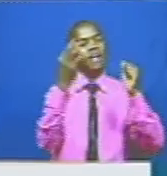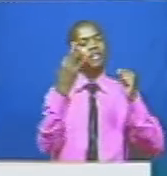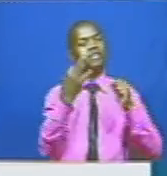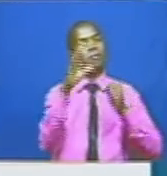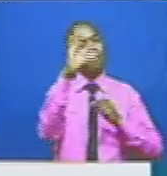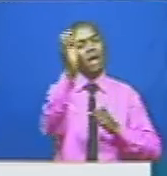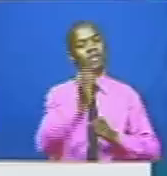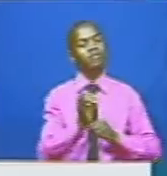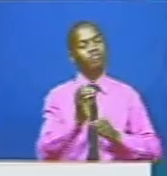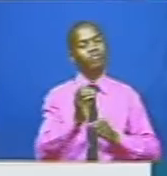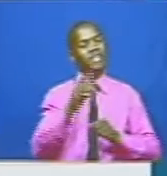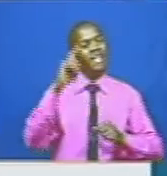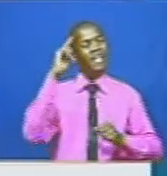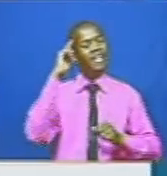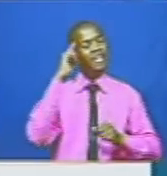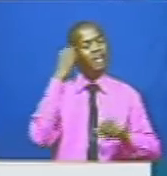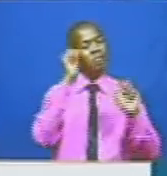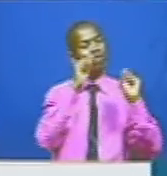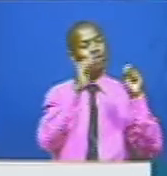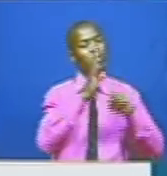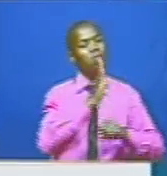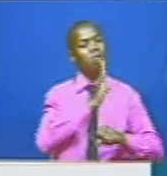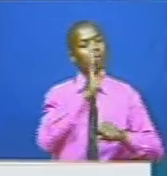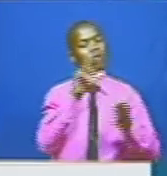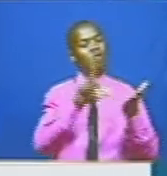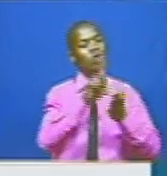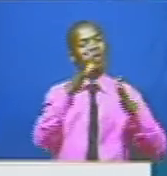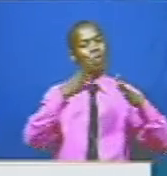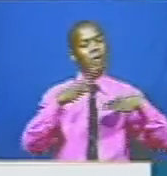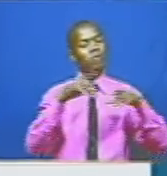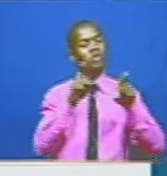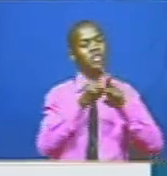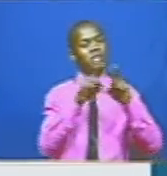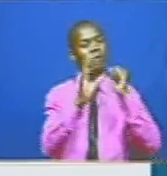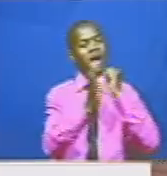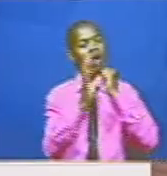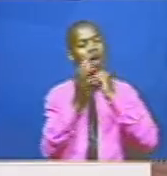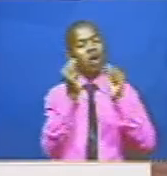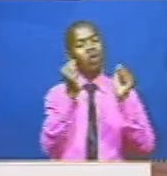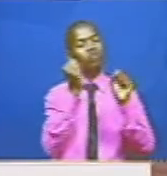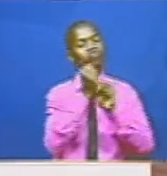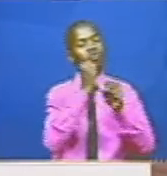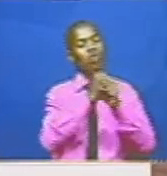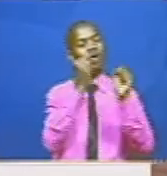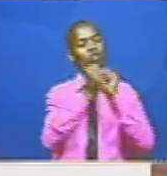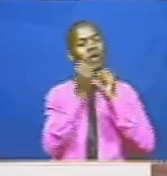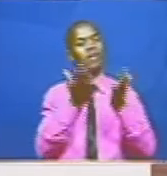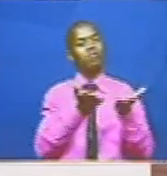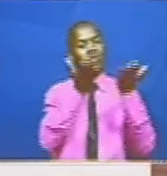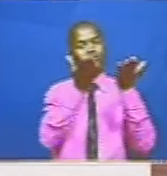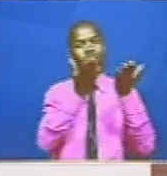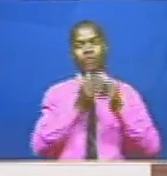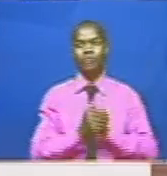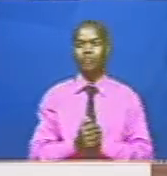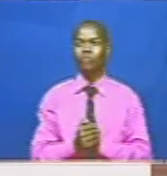So do you think that this can be borrowed for domestic tourism, and how maybe can the counties work together to improve that? Yes, I think